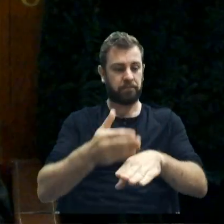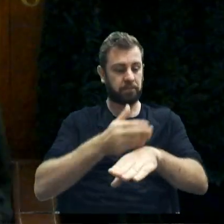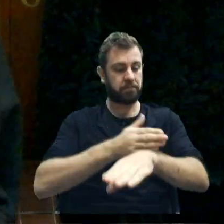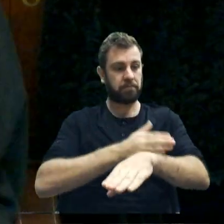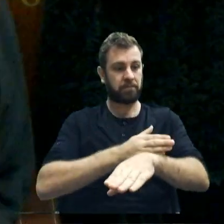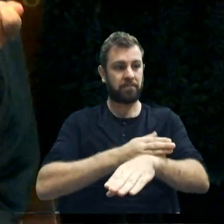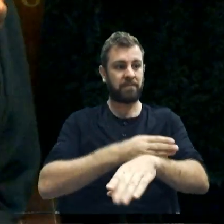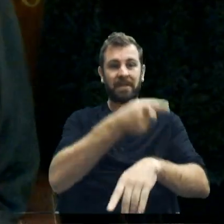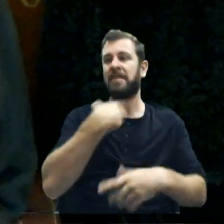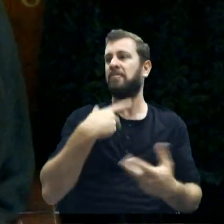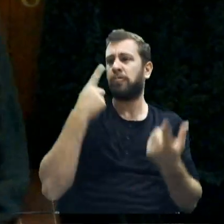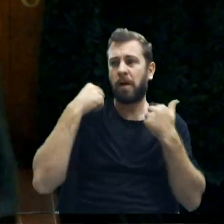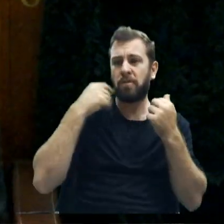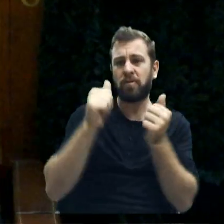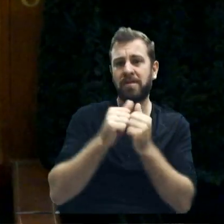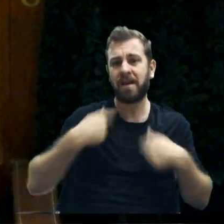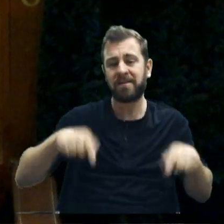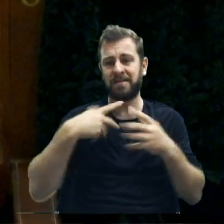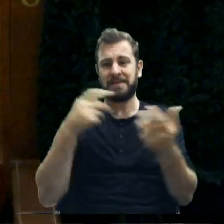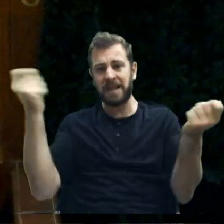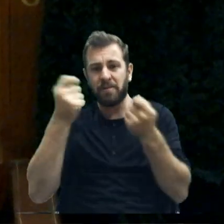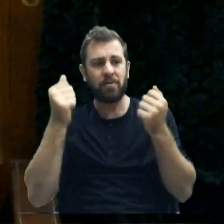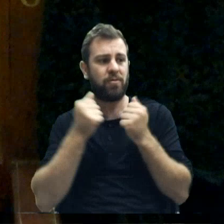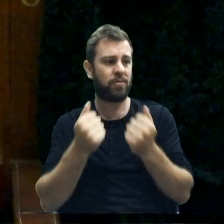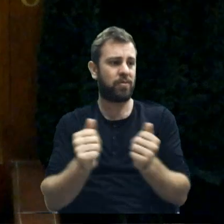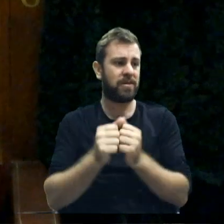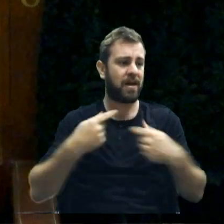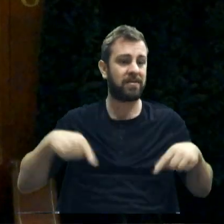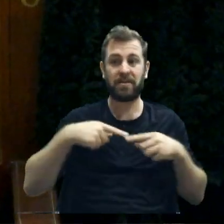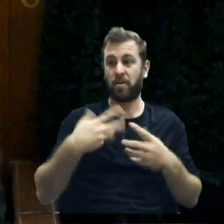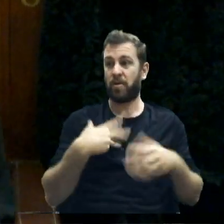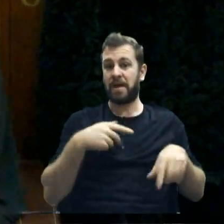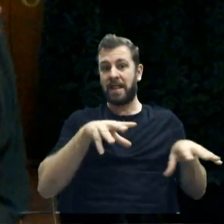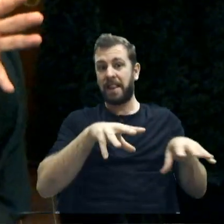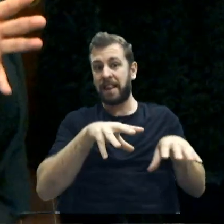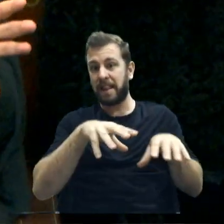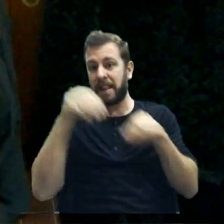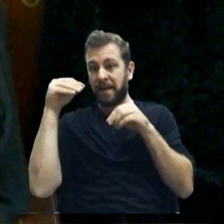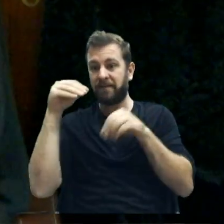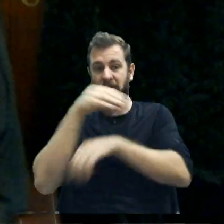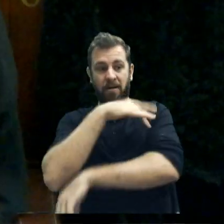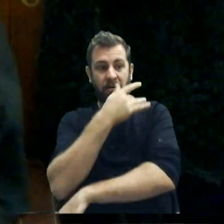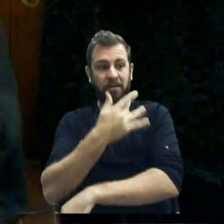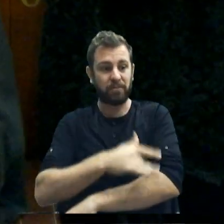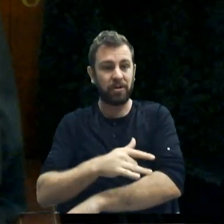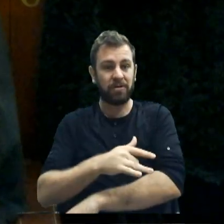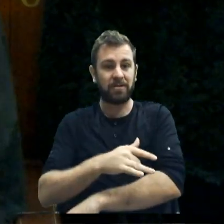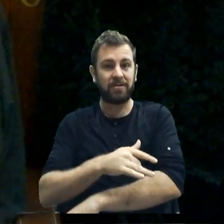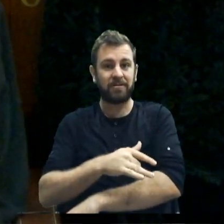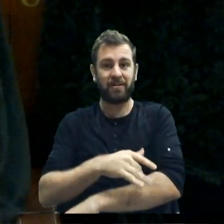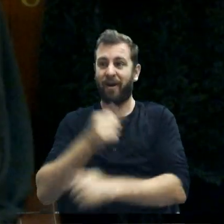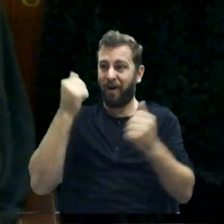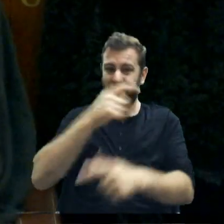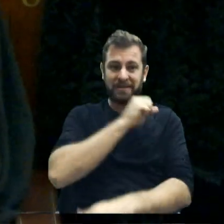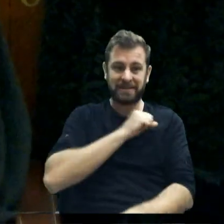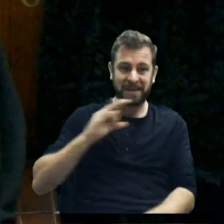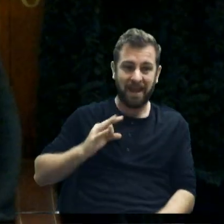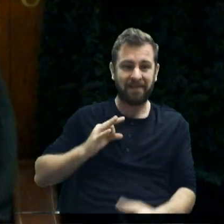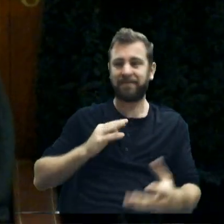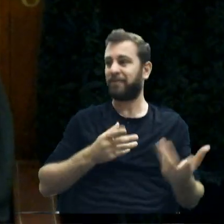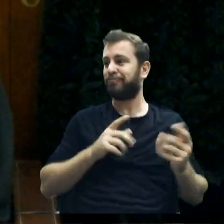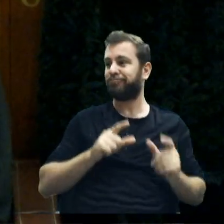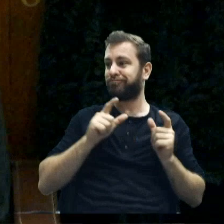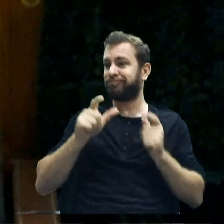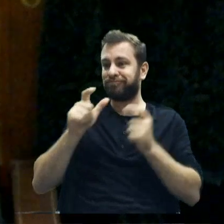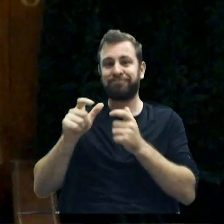we left the hospital, the entire staff accompanied us to the car, put us inside the car seat, and said goodbye to